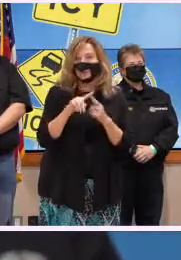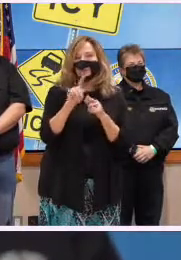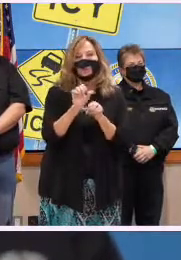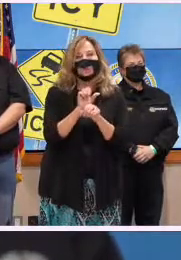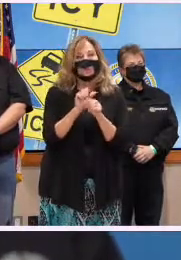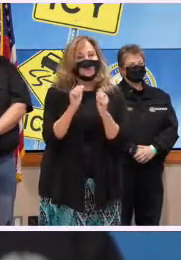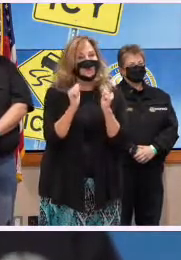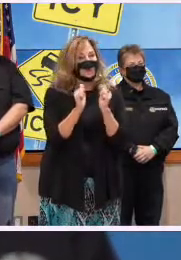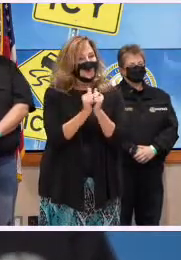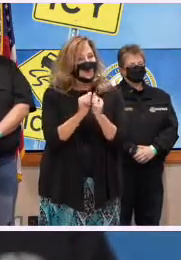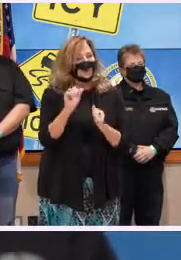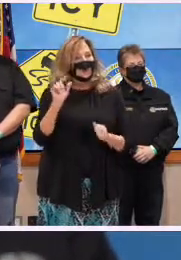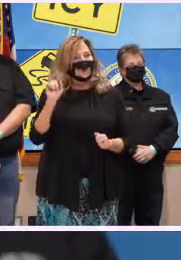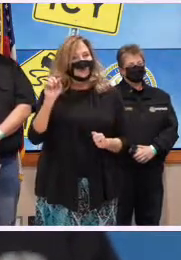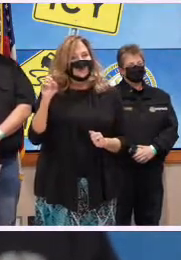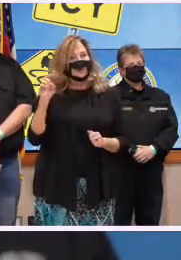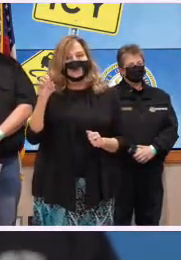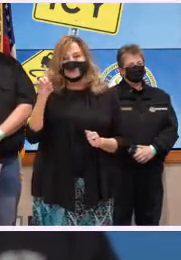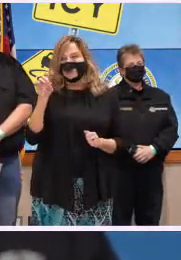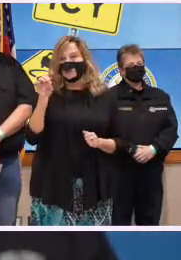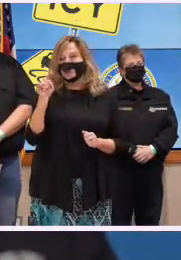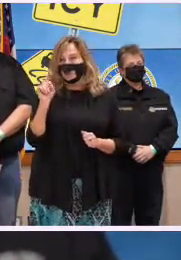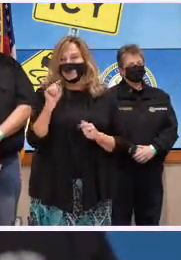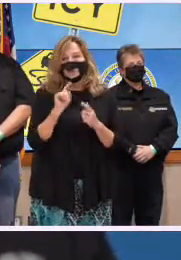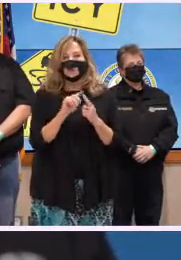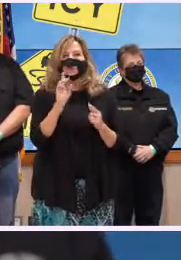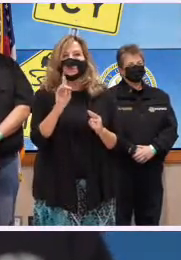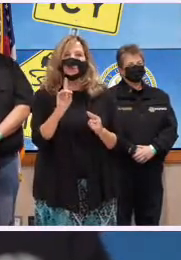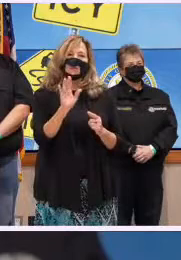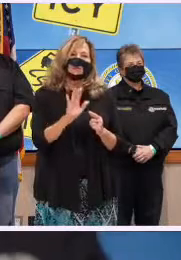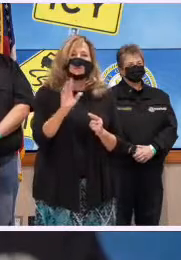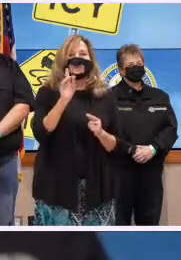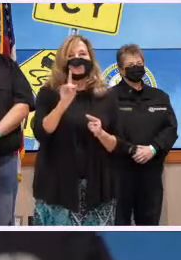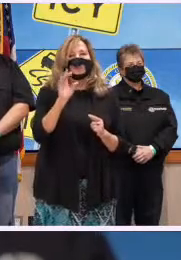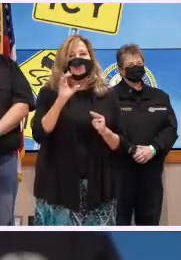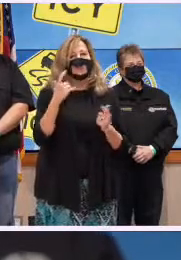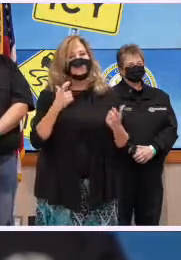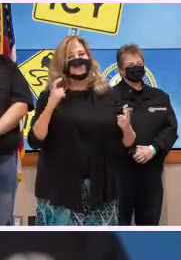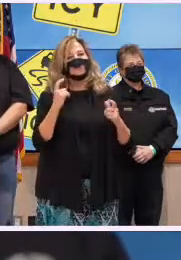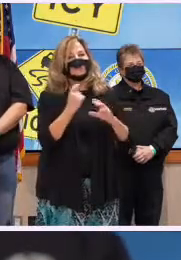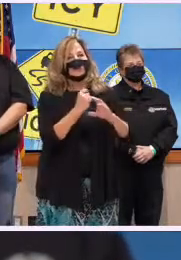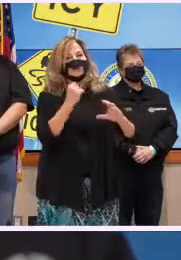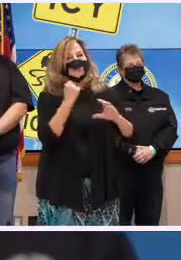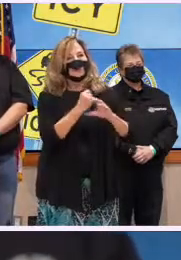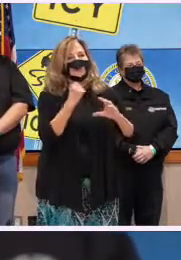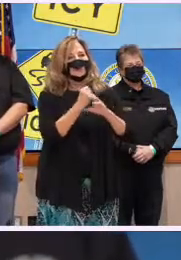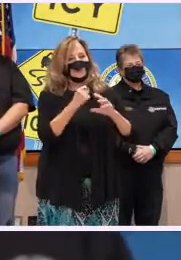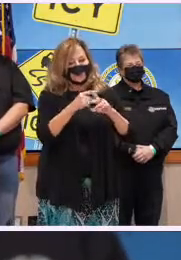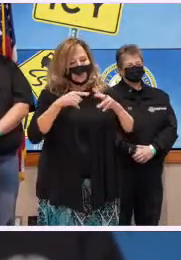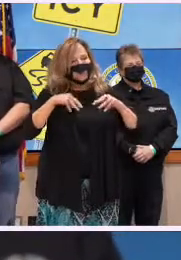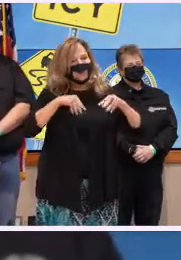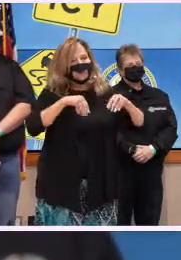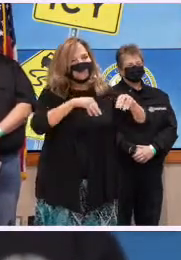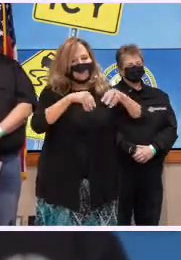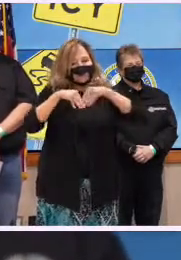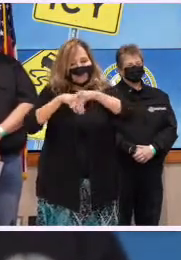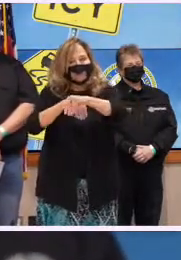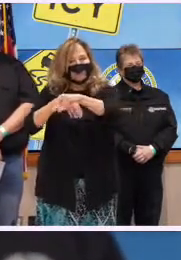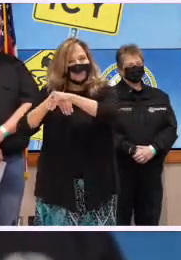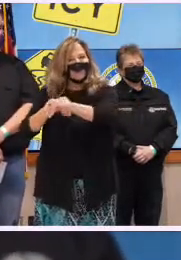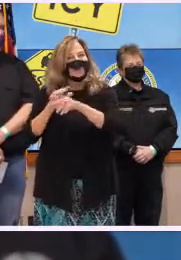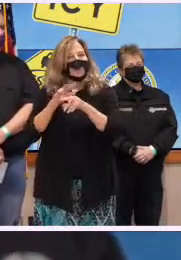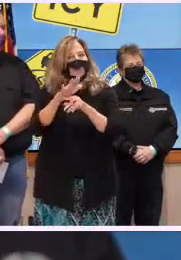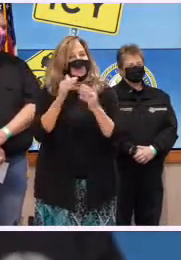city roads with about 100 dump trucks. They'll start their pre-treating of roads